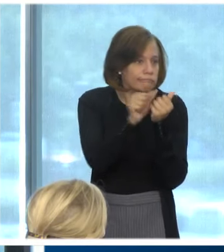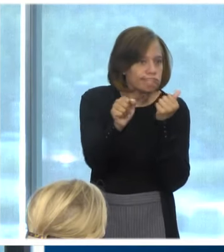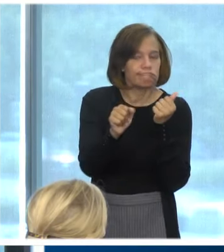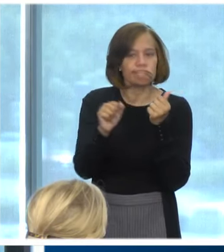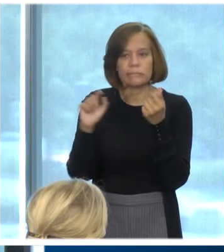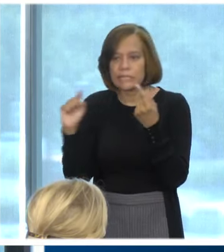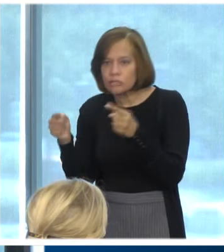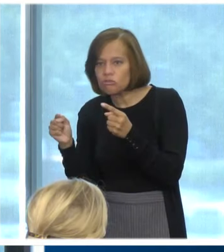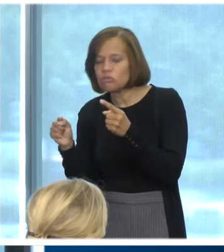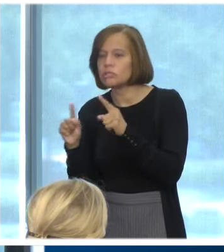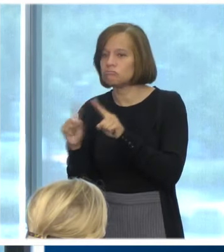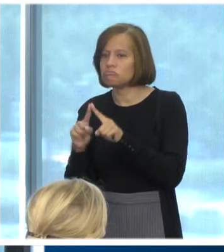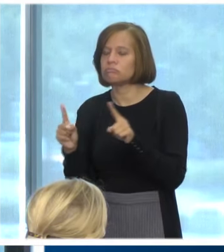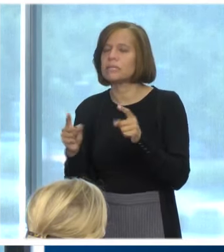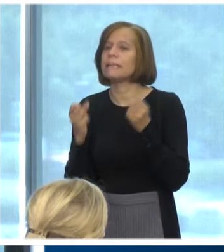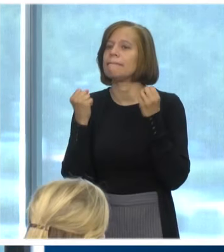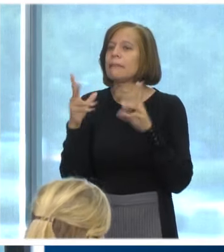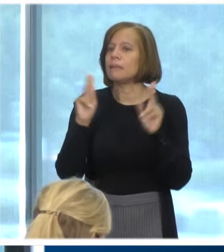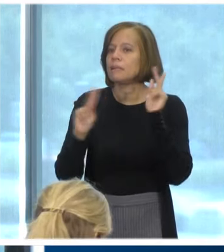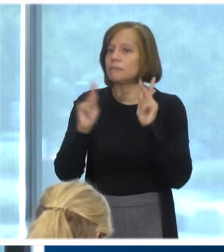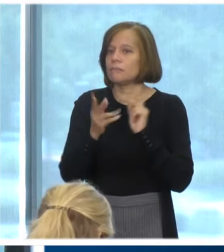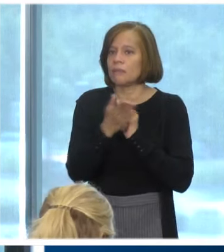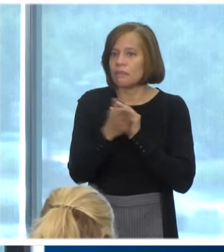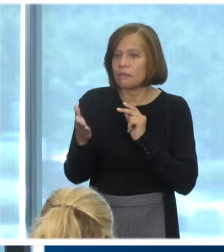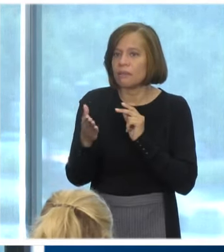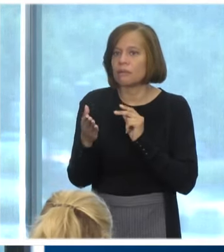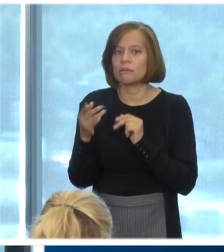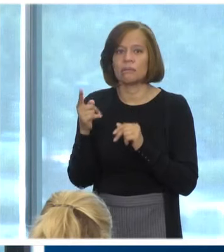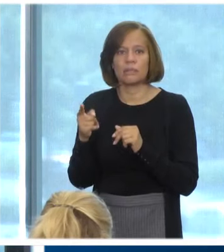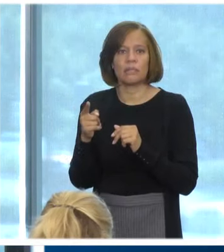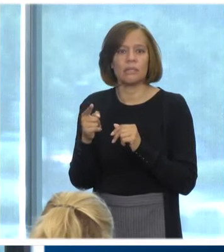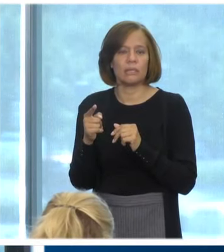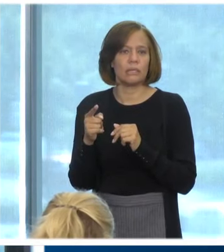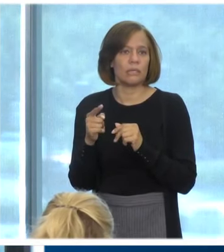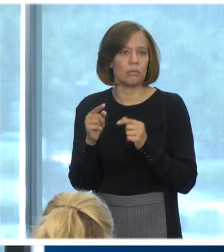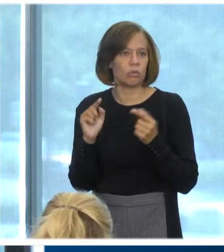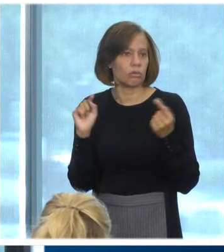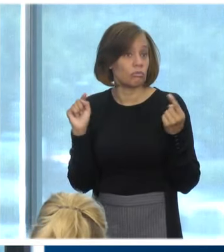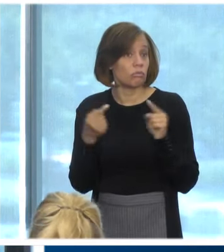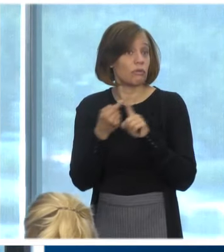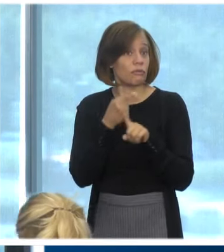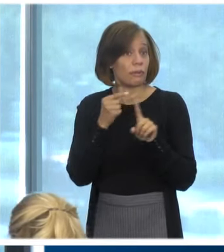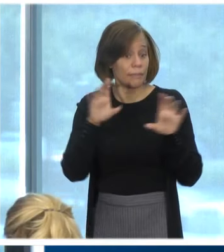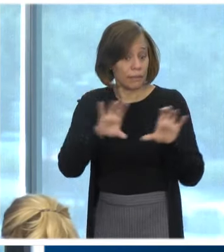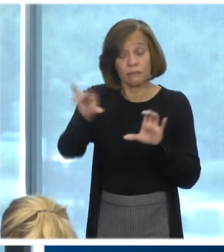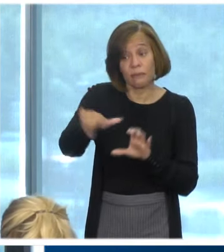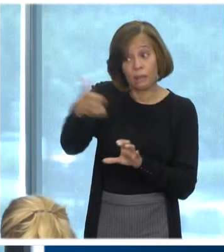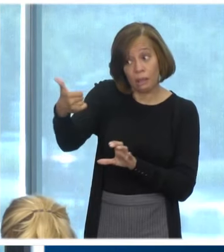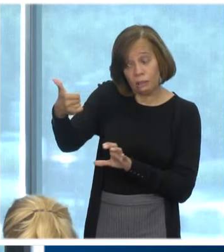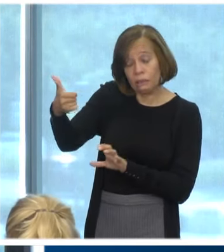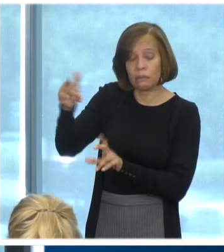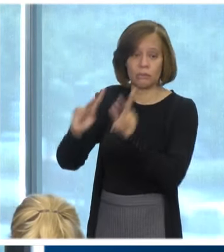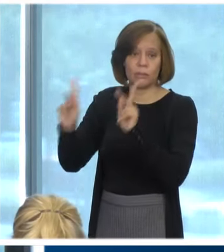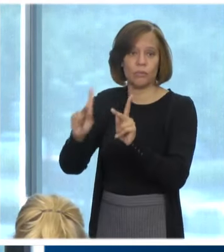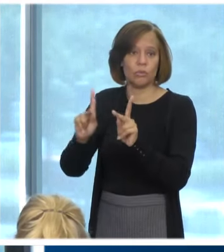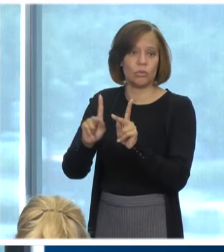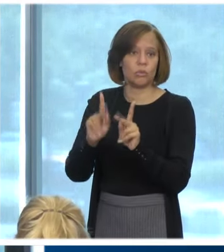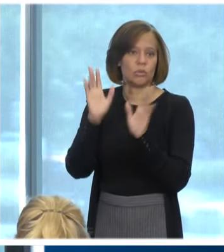There were many people present who found themselves in danger from injuries from the actions of some who chose riots